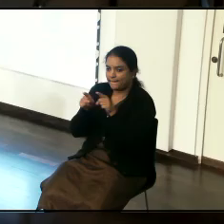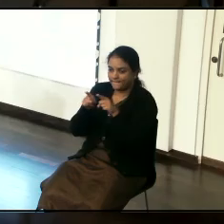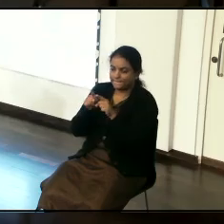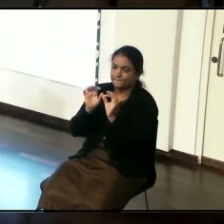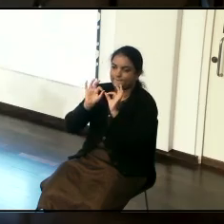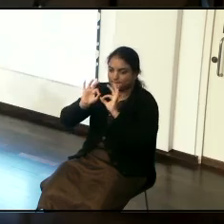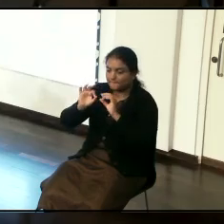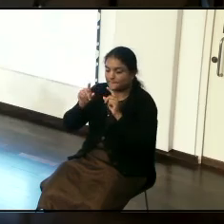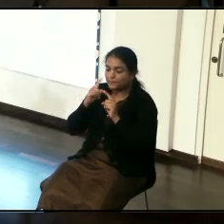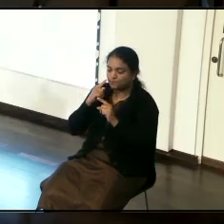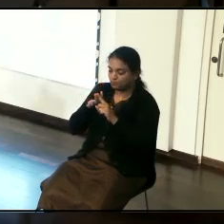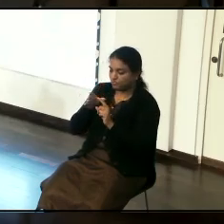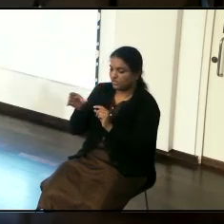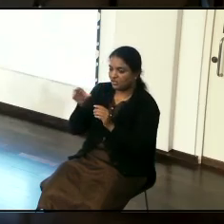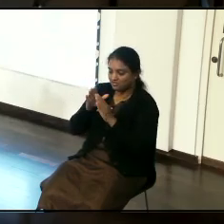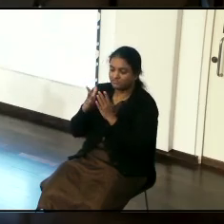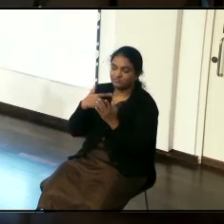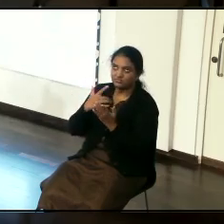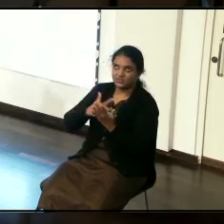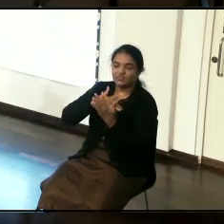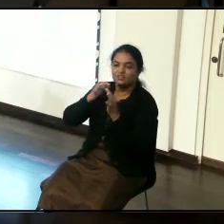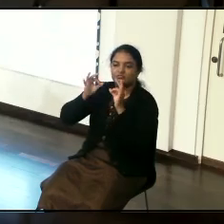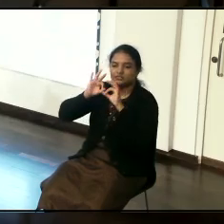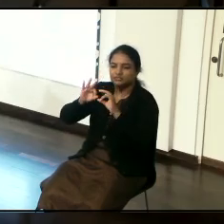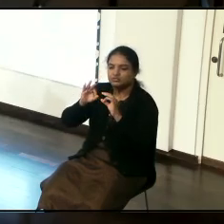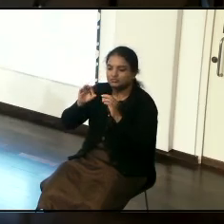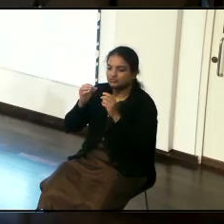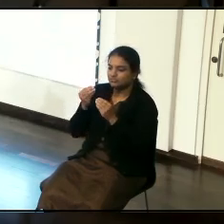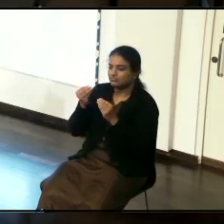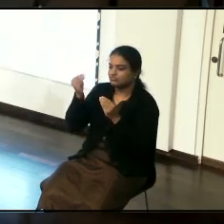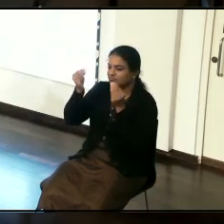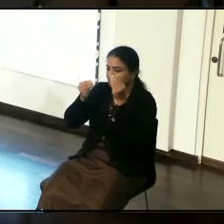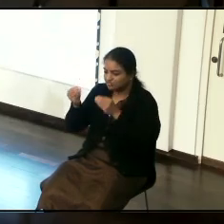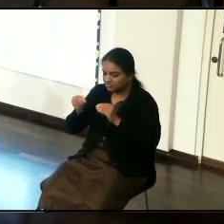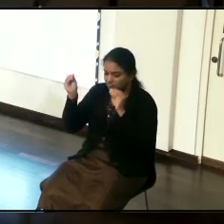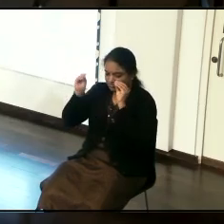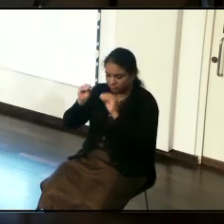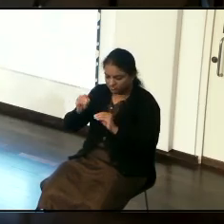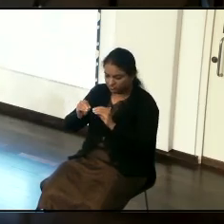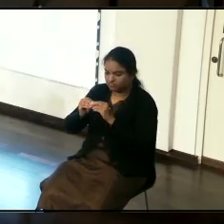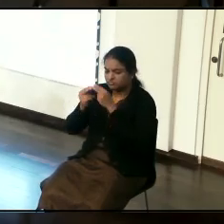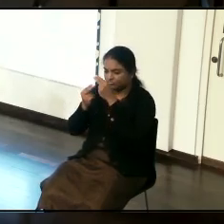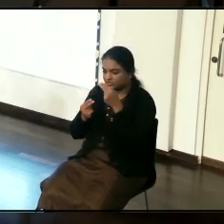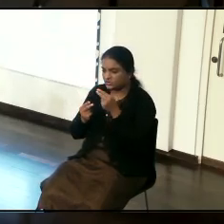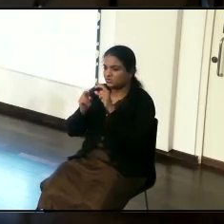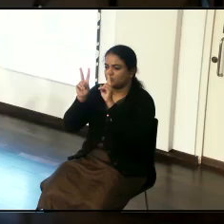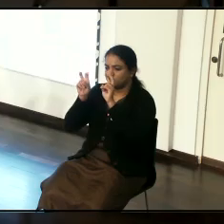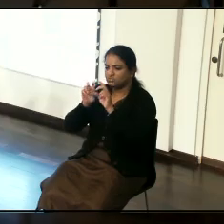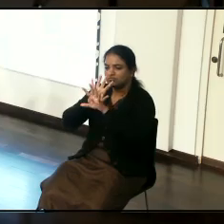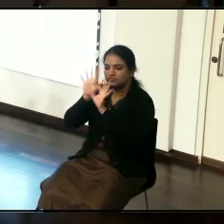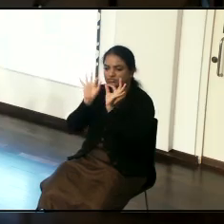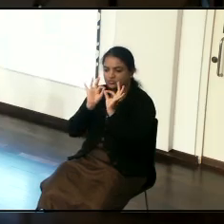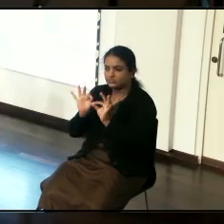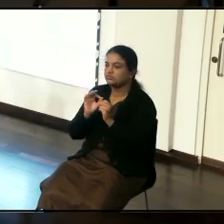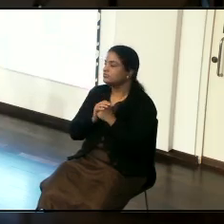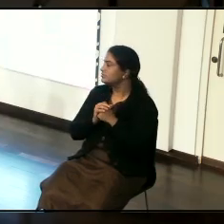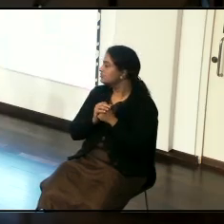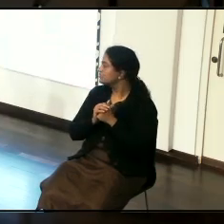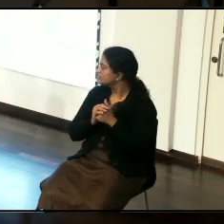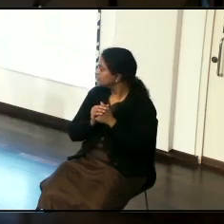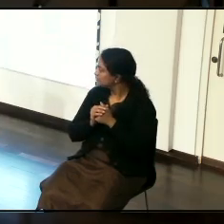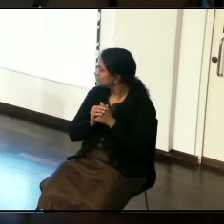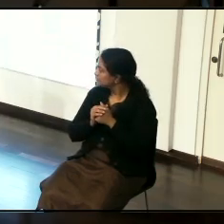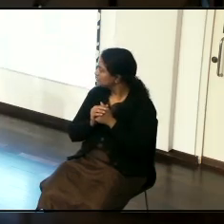And when you pick the book up, you'll feel it. You'll feel the gravity that someone really cares for what they've created. So well done. Thank you. Thank you